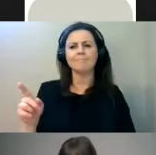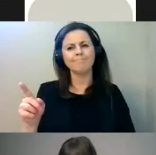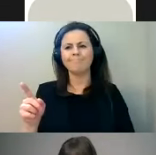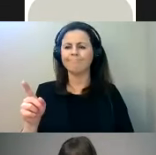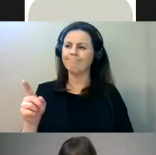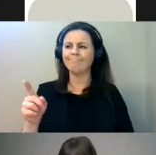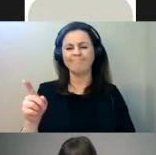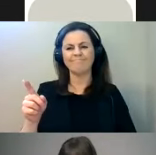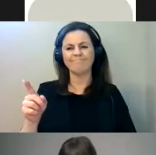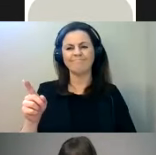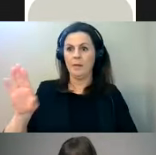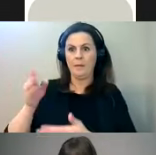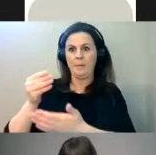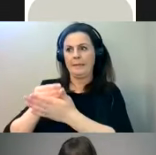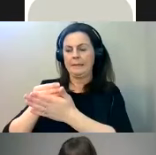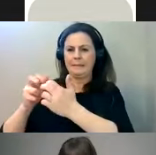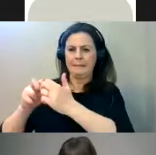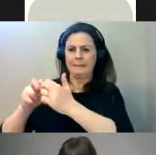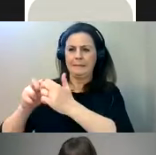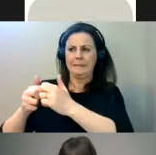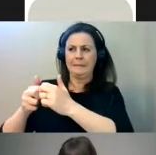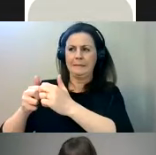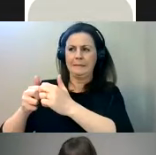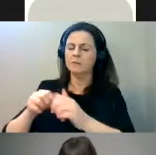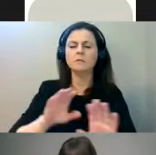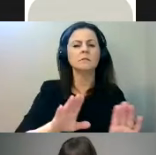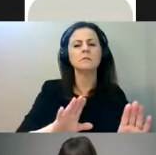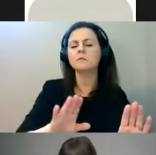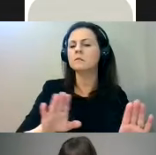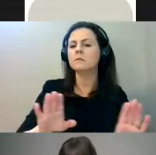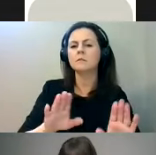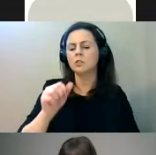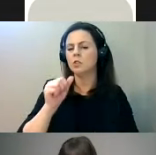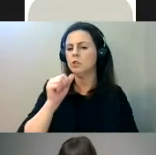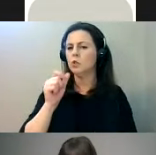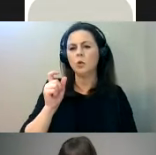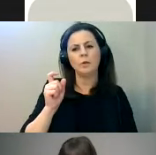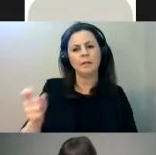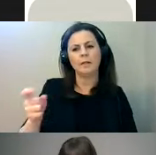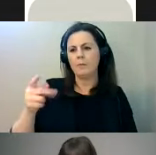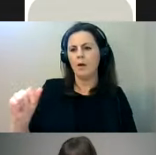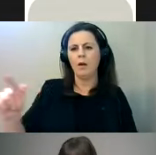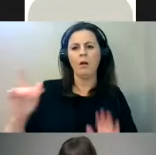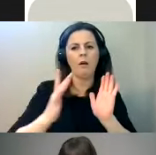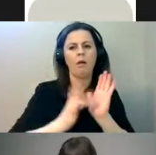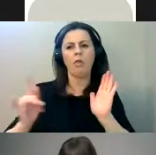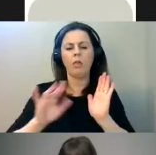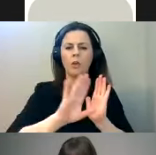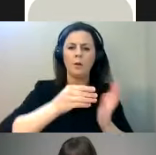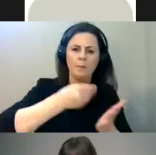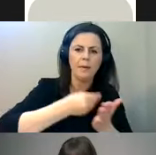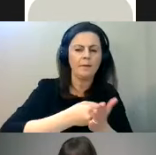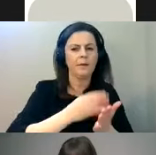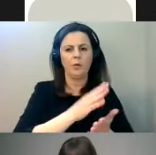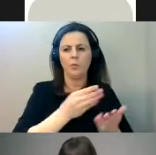set themselves, don't give them the opportunity to abuse your property. Know that